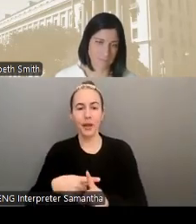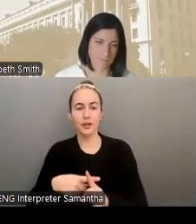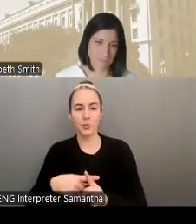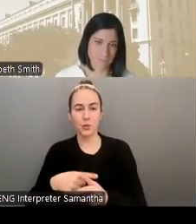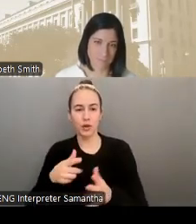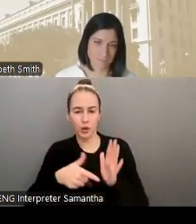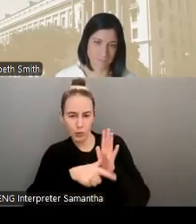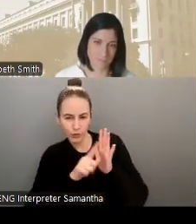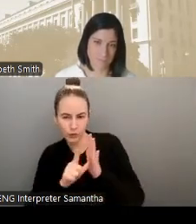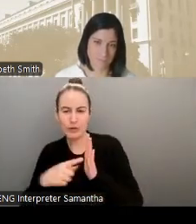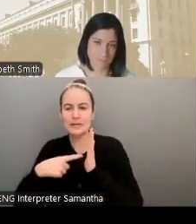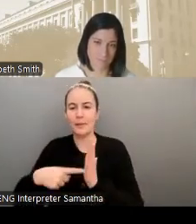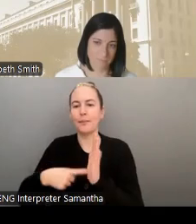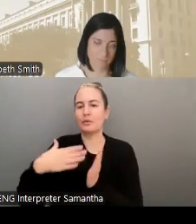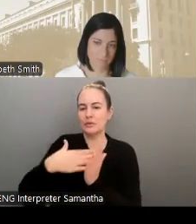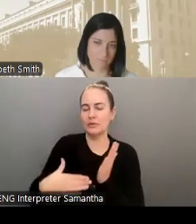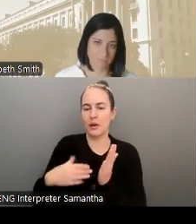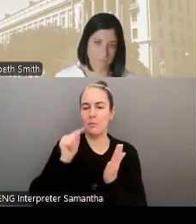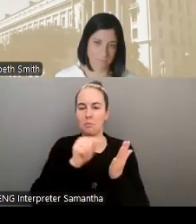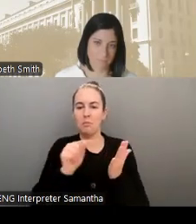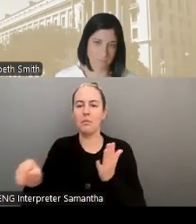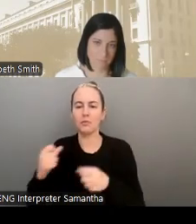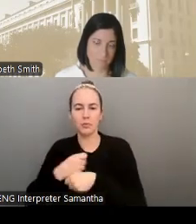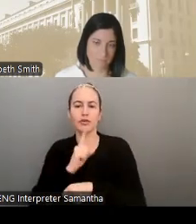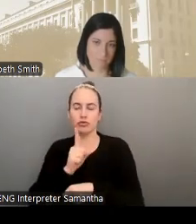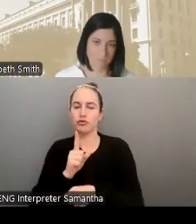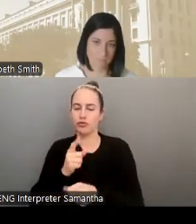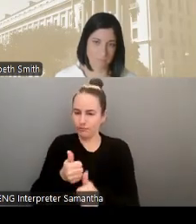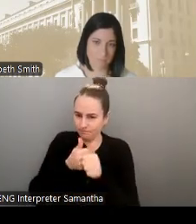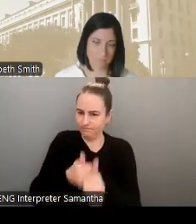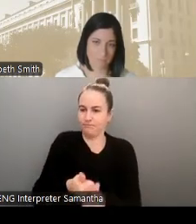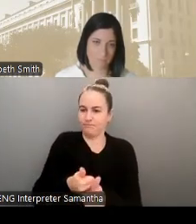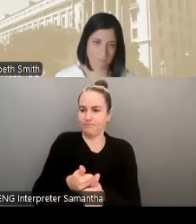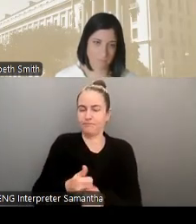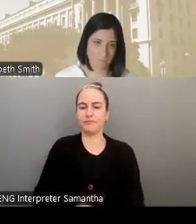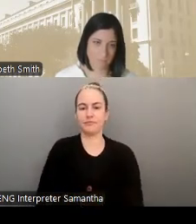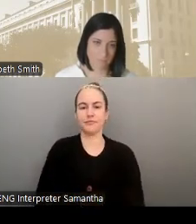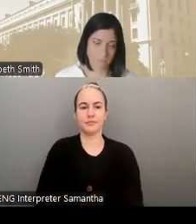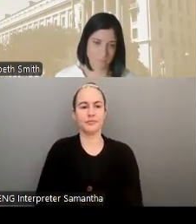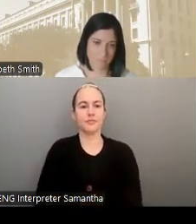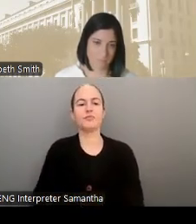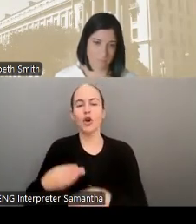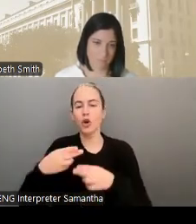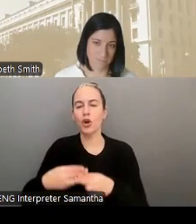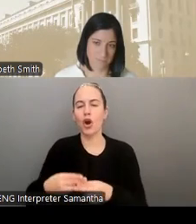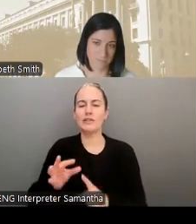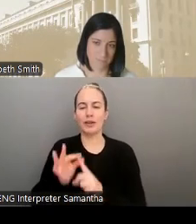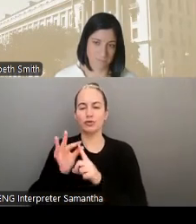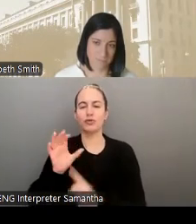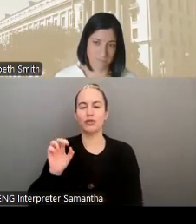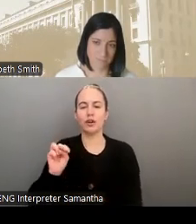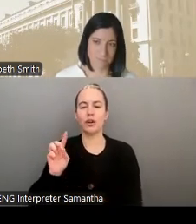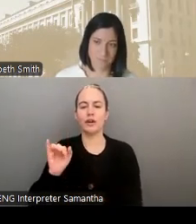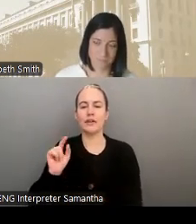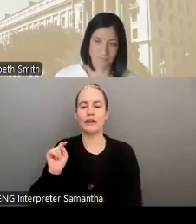special conditions to ensure compliance. Those special conditions could be as simple as gathering evidence that a training